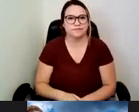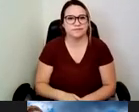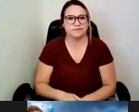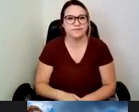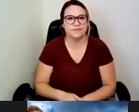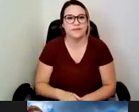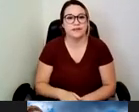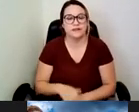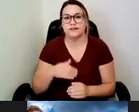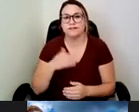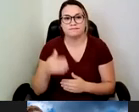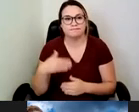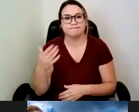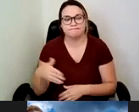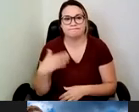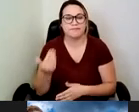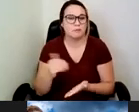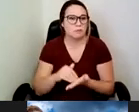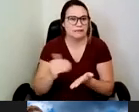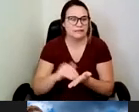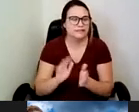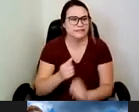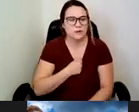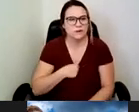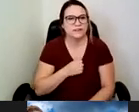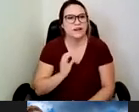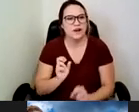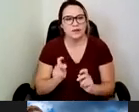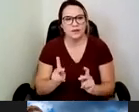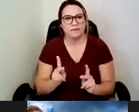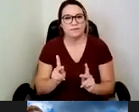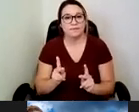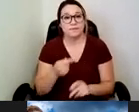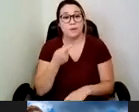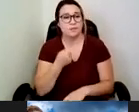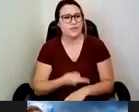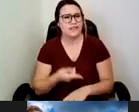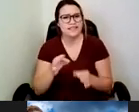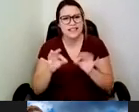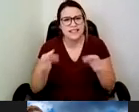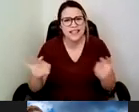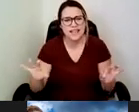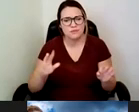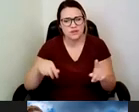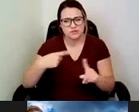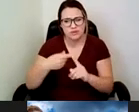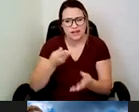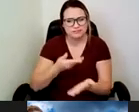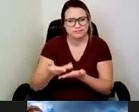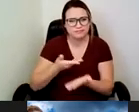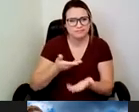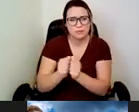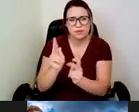And next, sorry, I'm repeating here. So these are just some languages when we're talking to people. Some of this, I